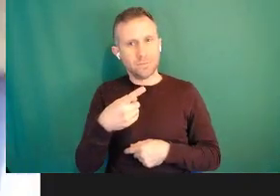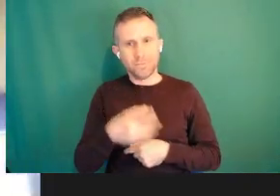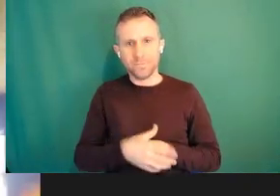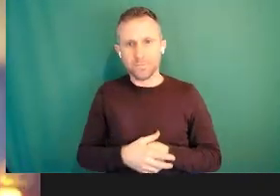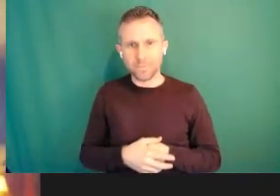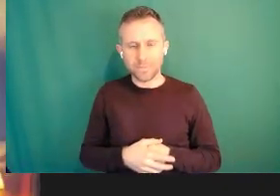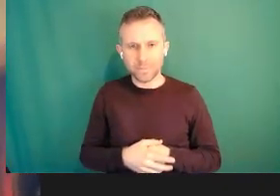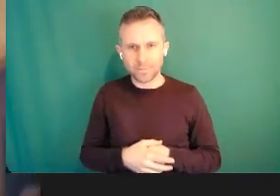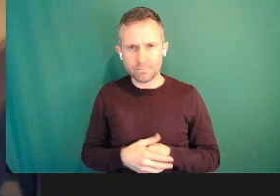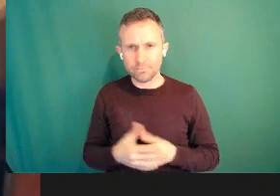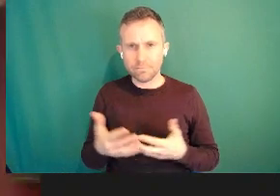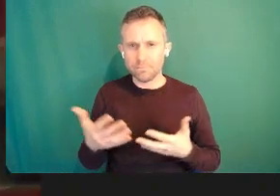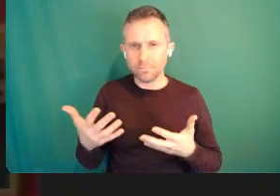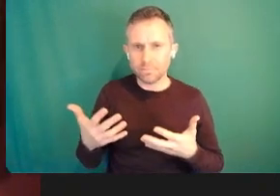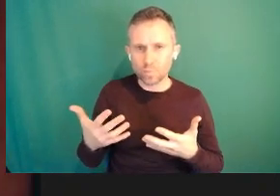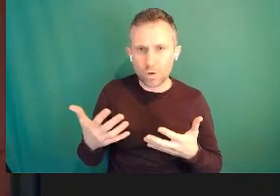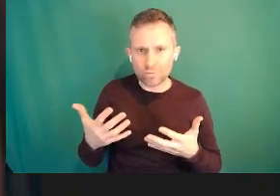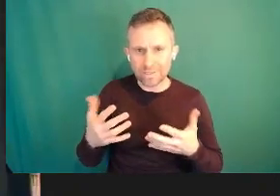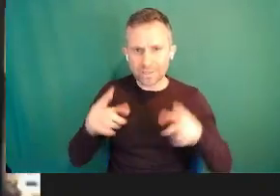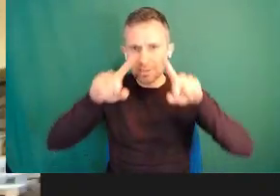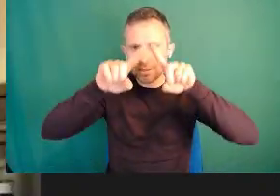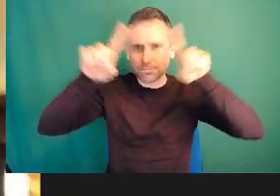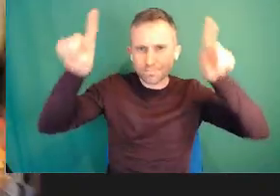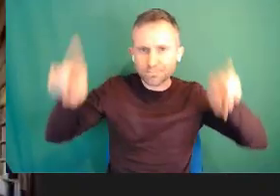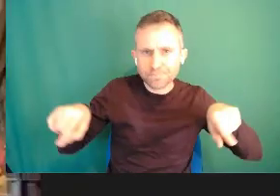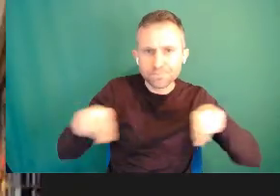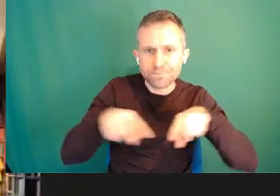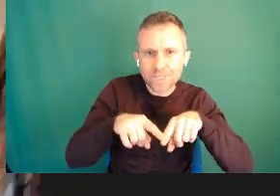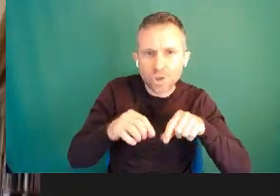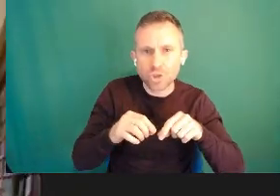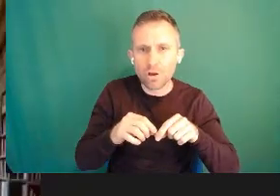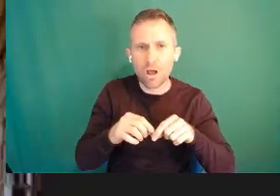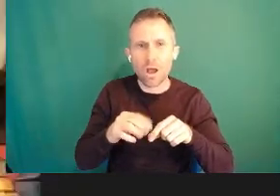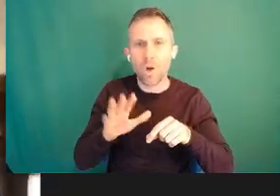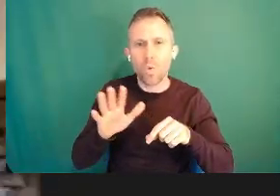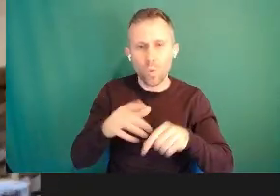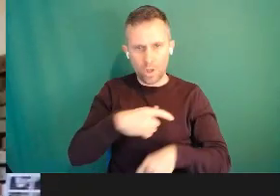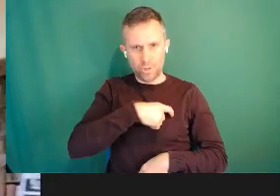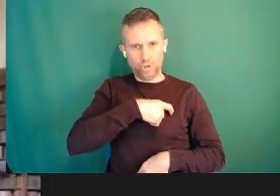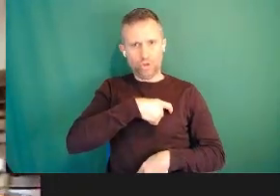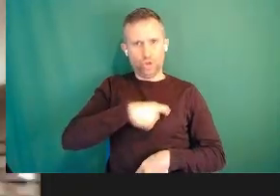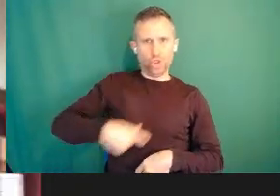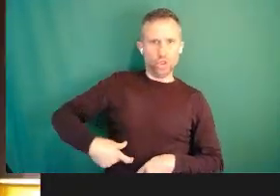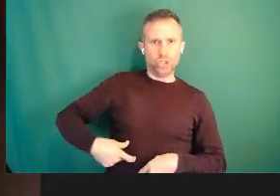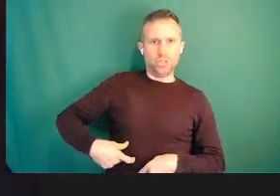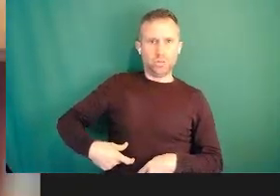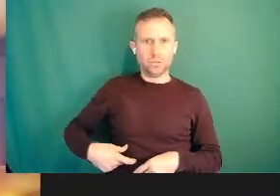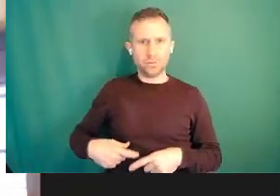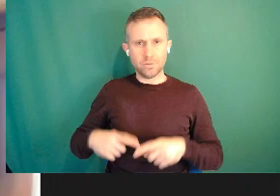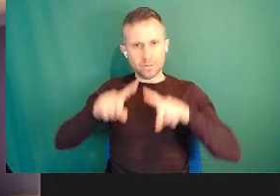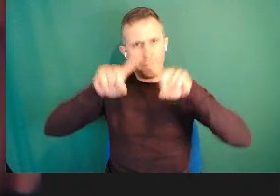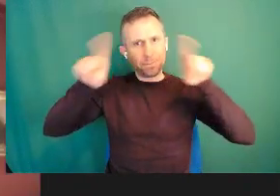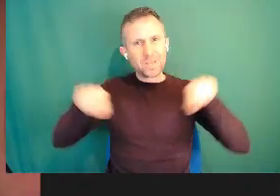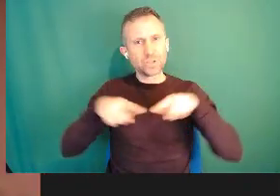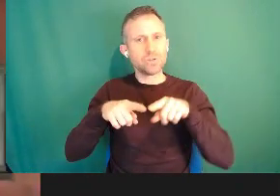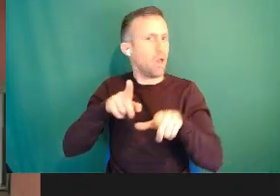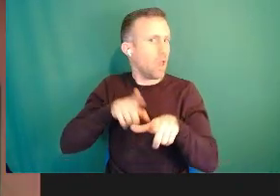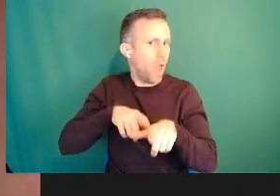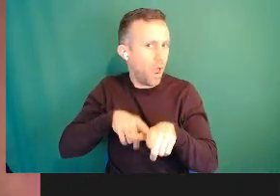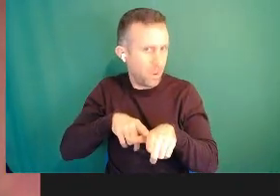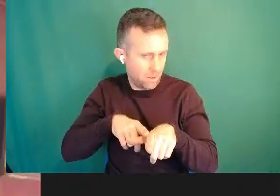There's often a portrait of the Duchess around as a young girl that was done in France, because she was.